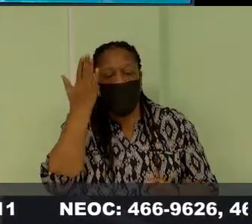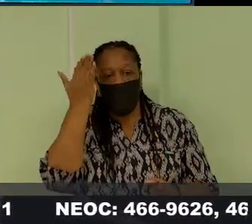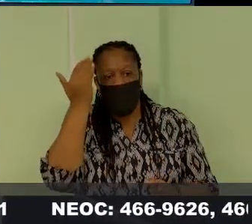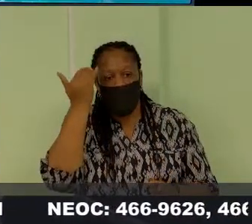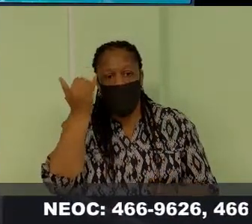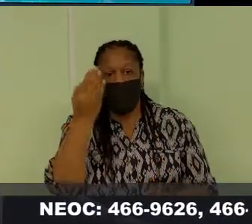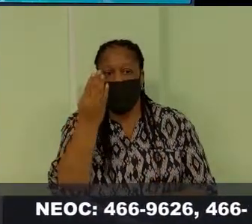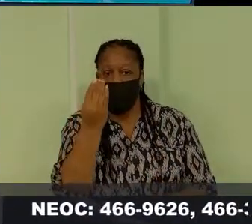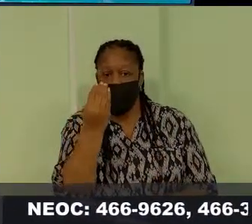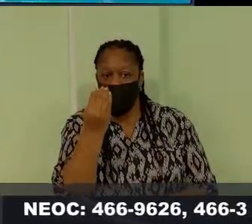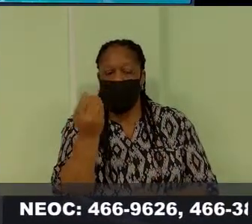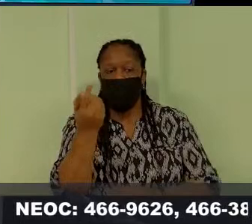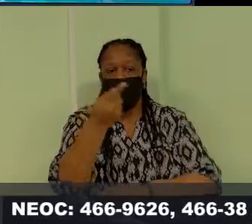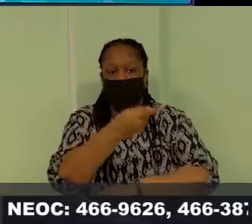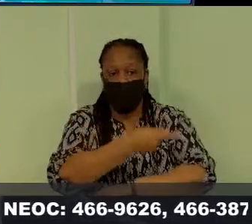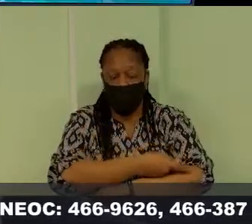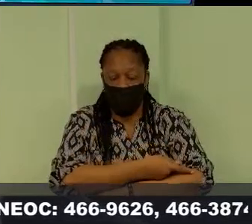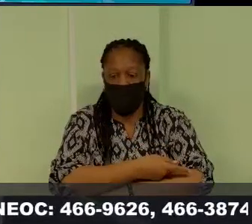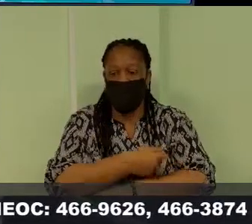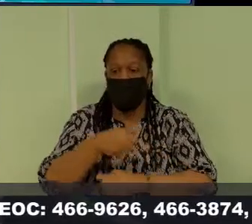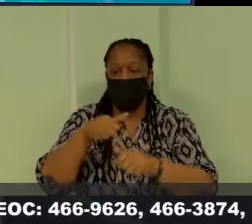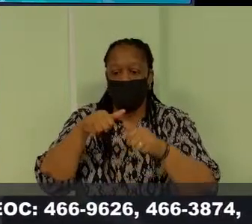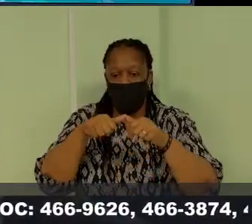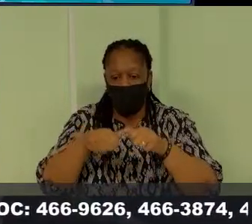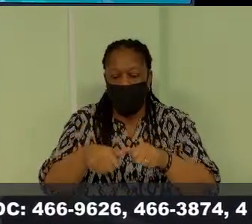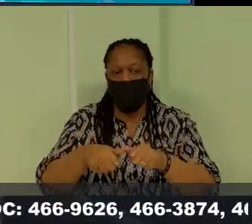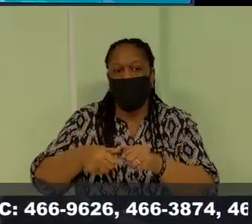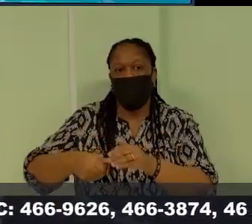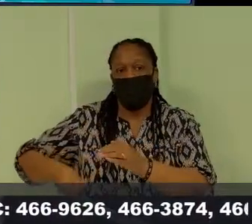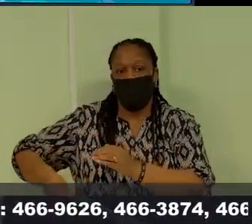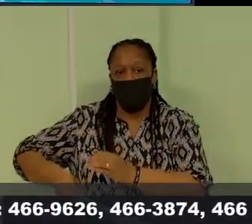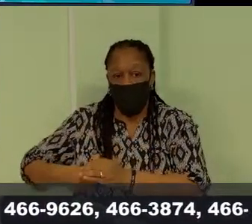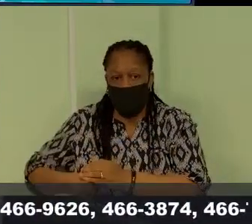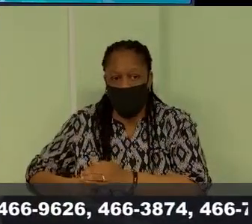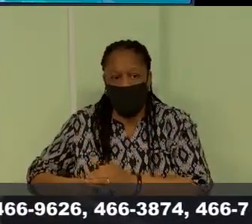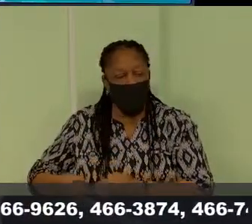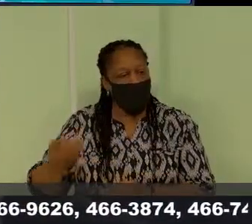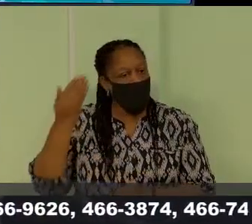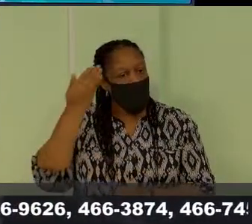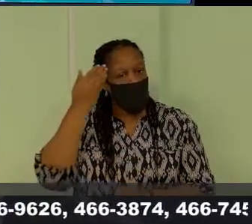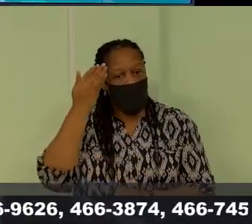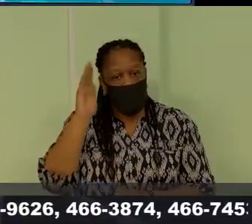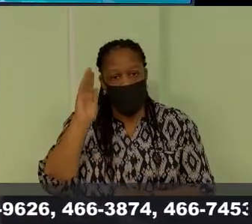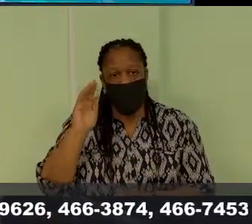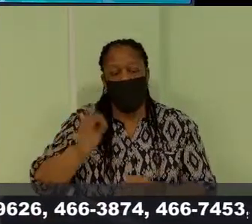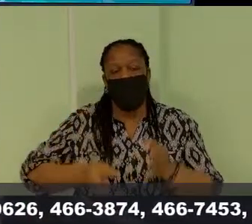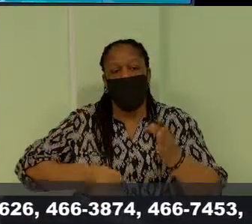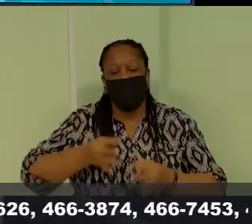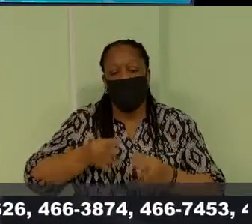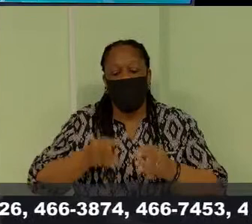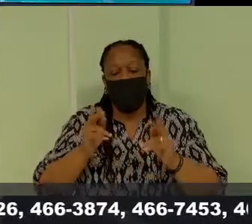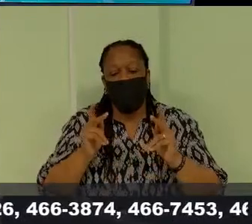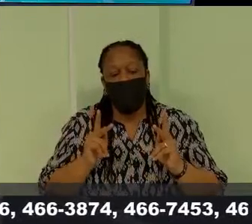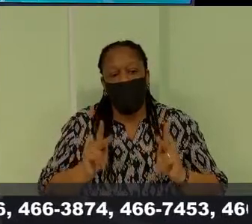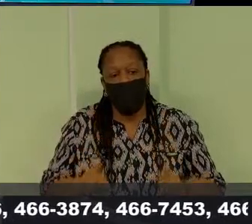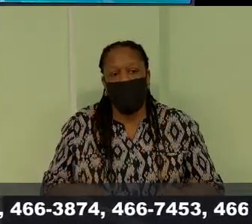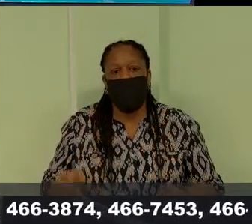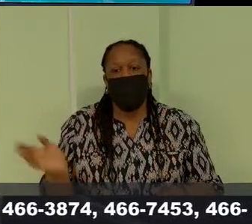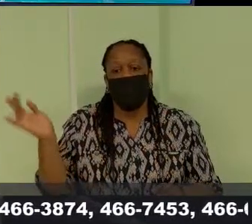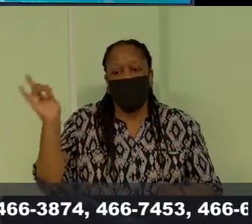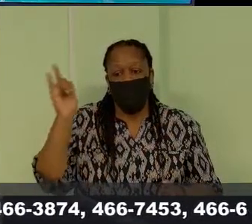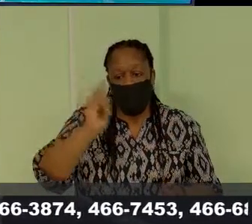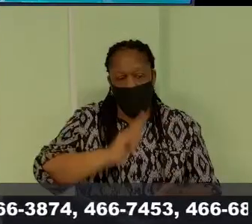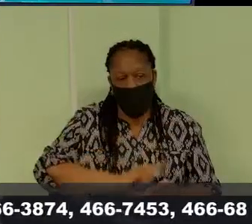Hence the reason we keep every week appealing to the citizens, residents, and our visitors who are within our